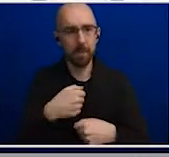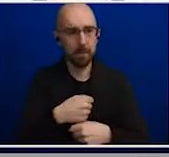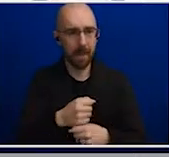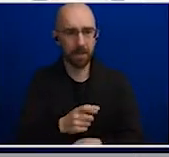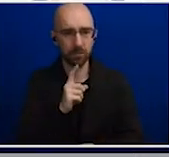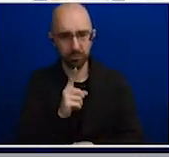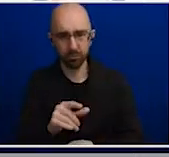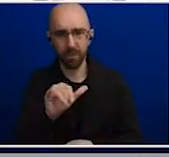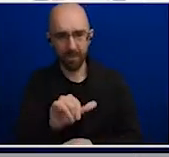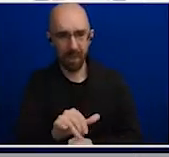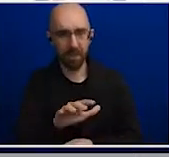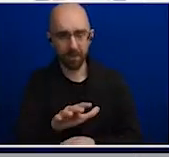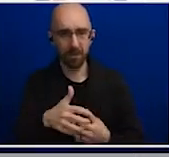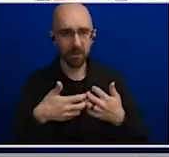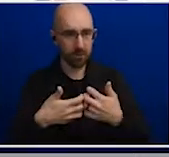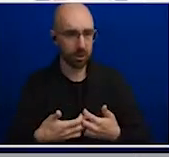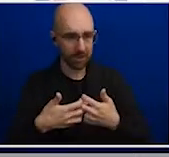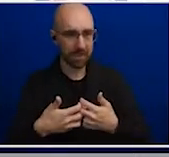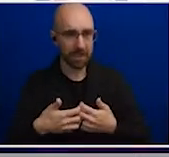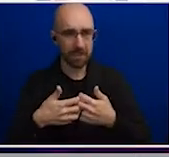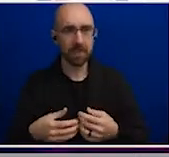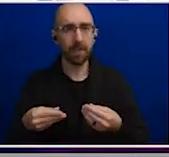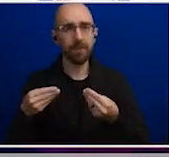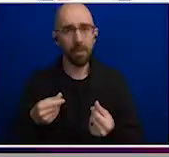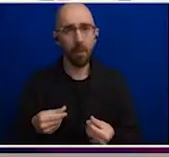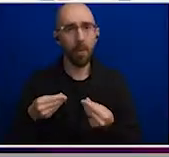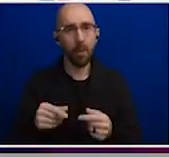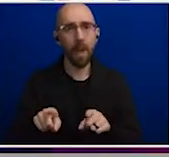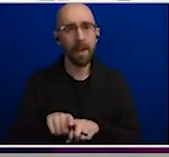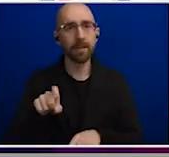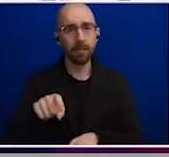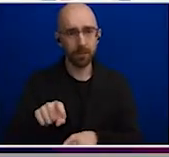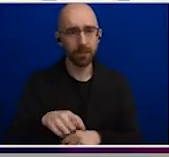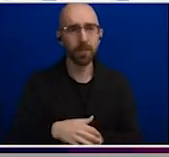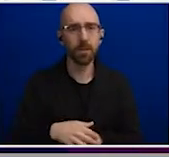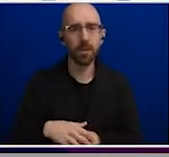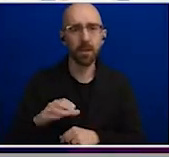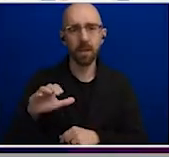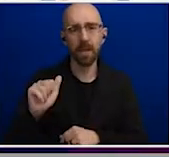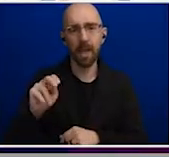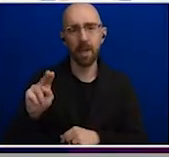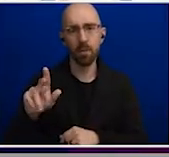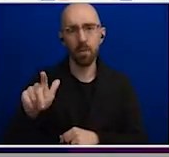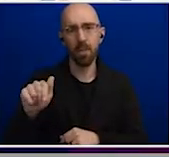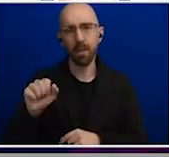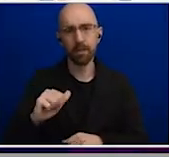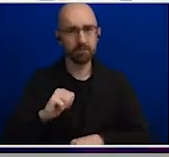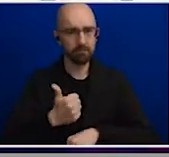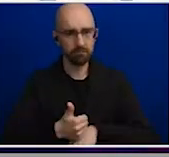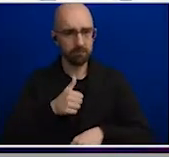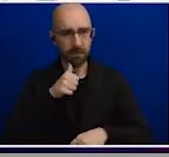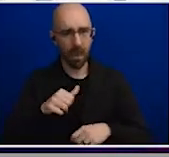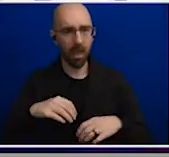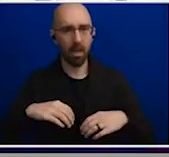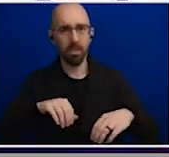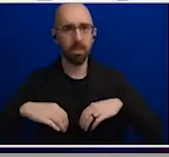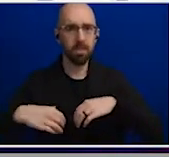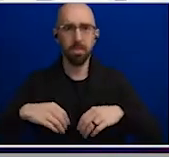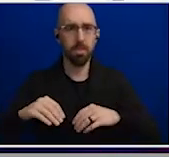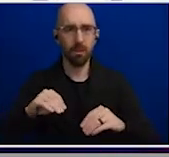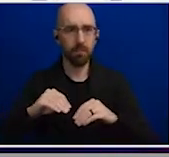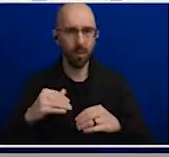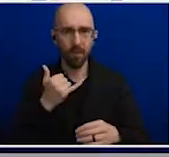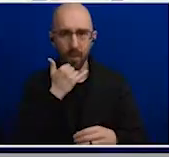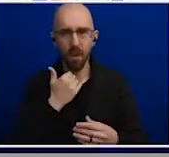the machine's flowing like it should, the cannulas are in place, they're not doing anything untoward. And so you have to